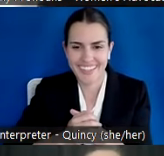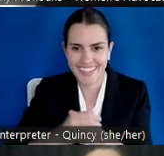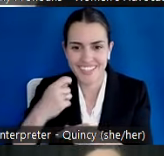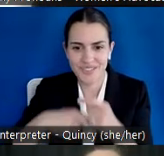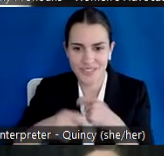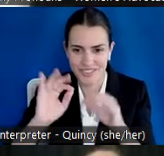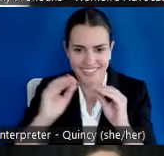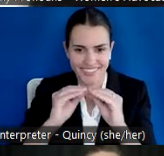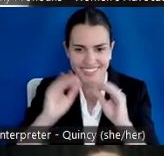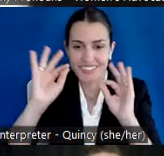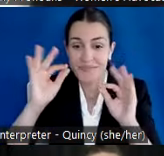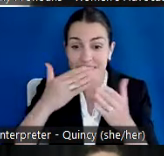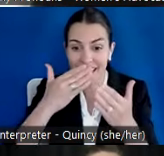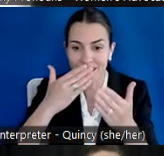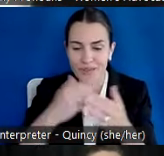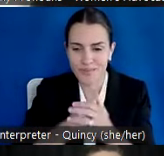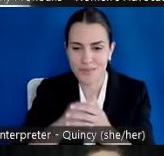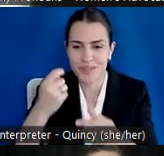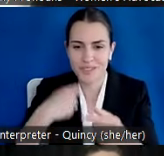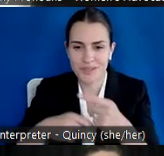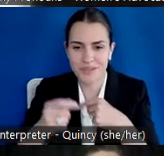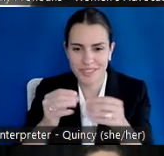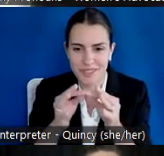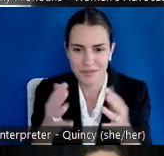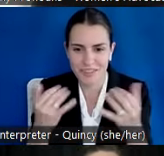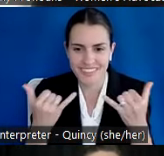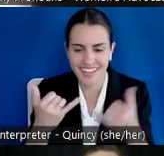but thank you. Yeah, thank you.